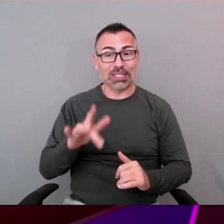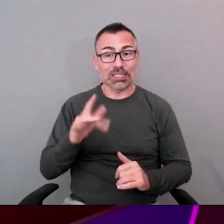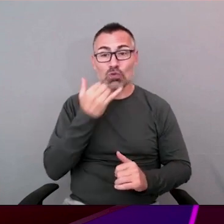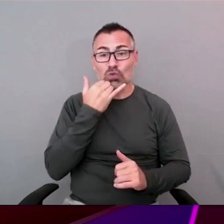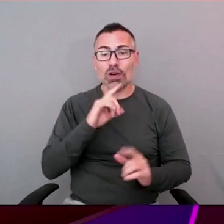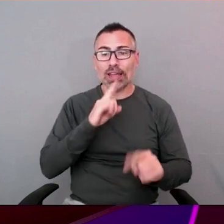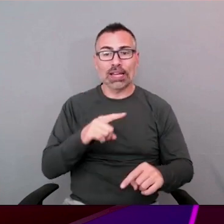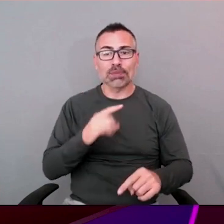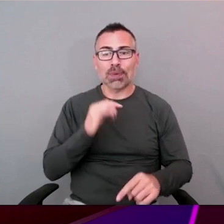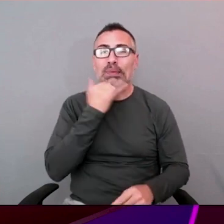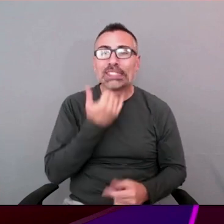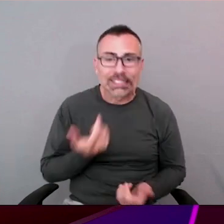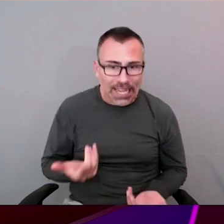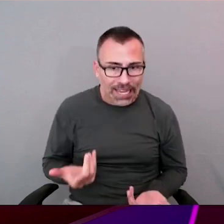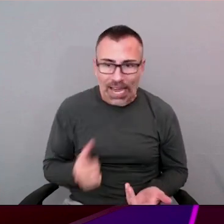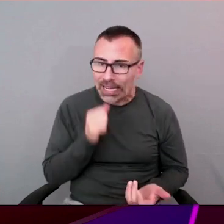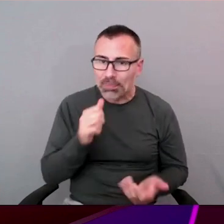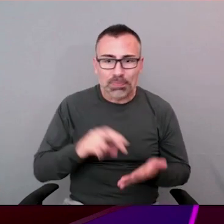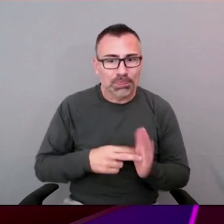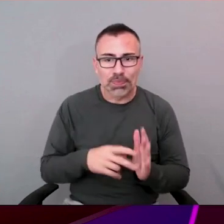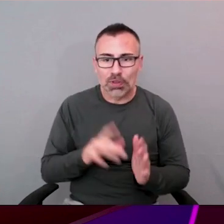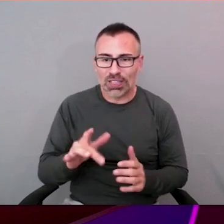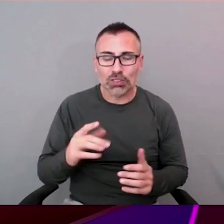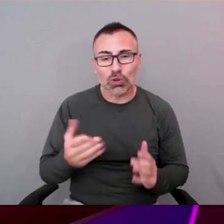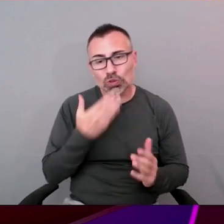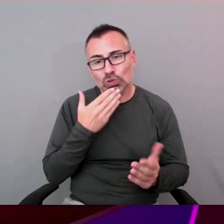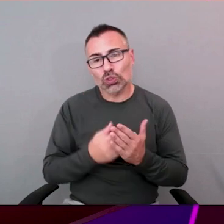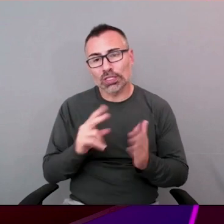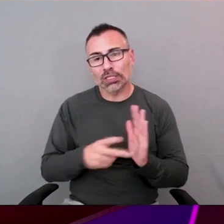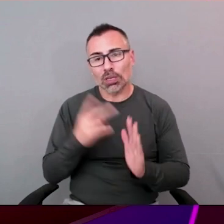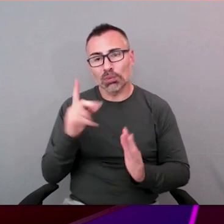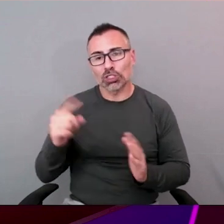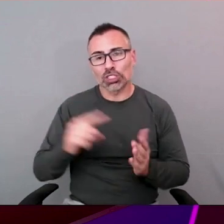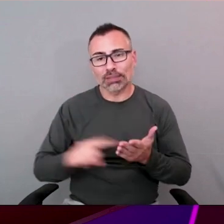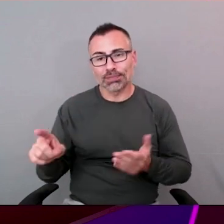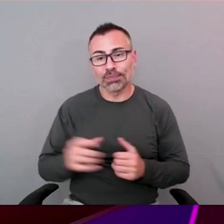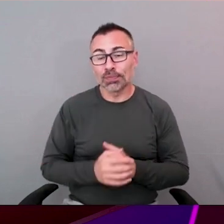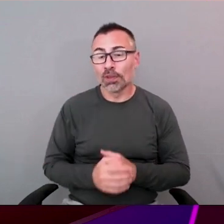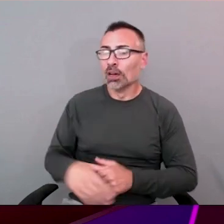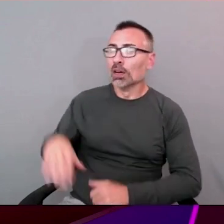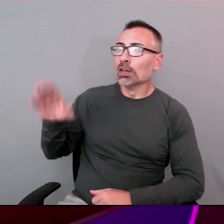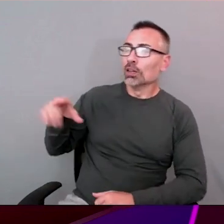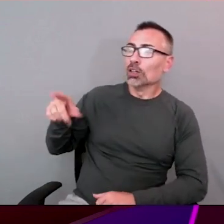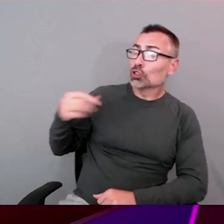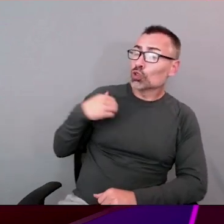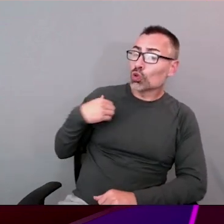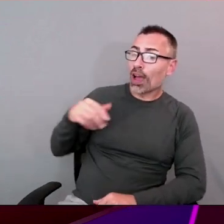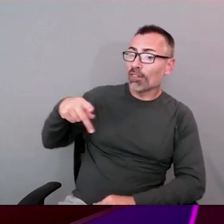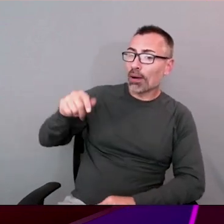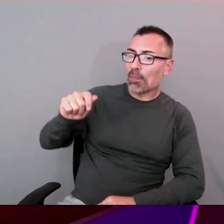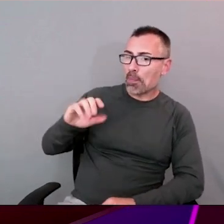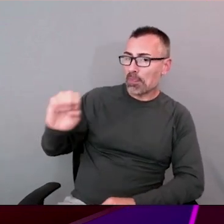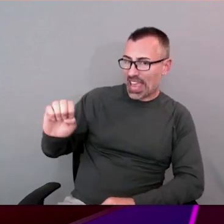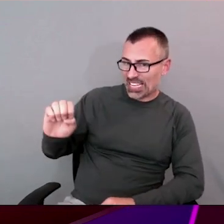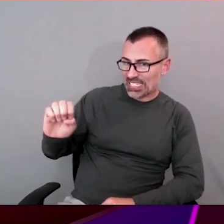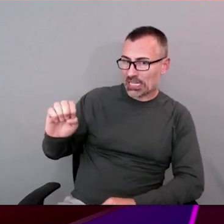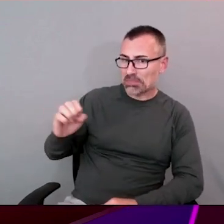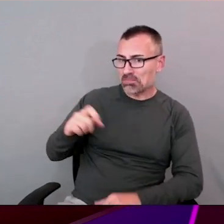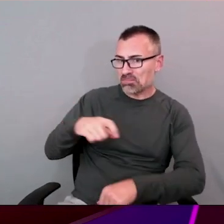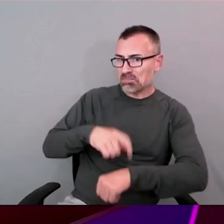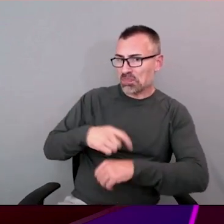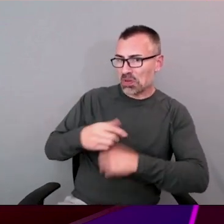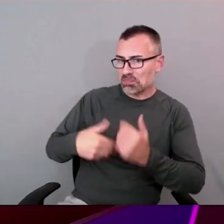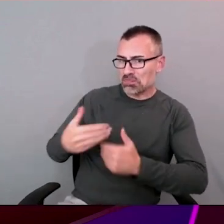it's always good to double check. It's always good to double check. Do you have some kind of like a pace? When you're taking an exam, do you set a cadence for yourself? I